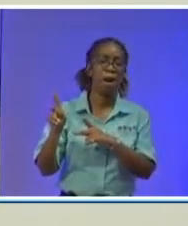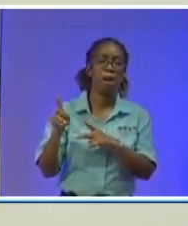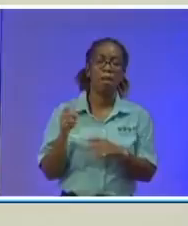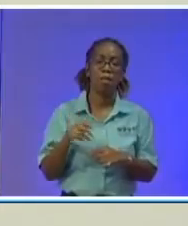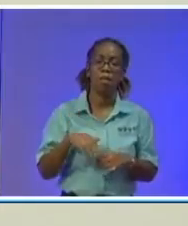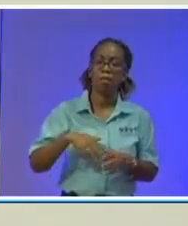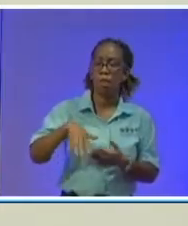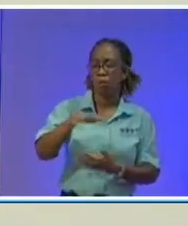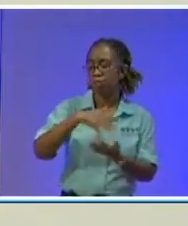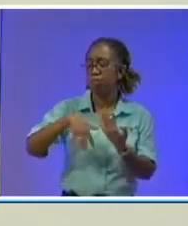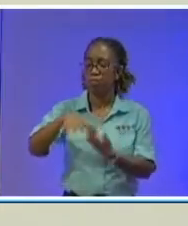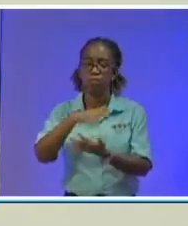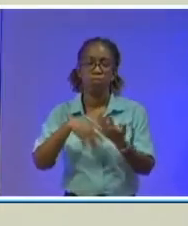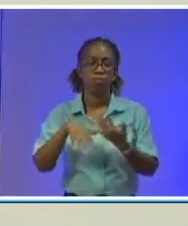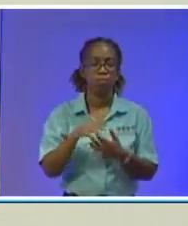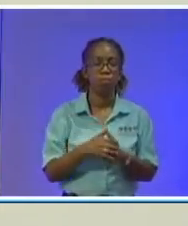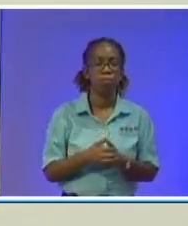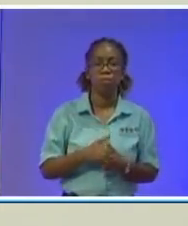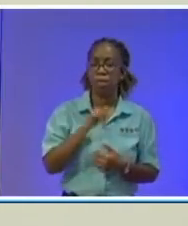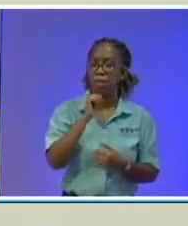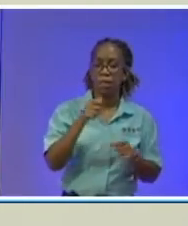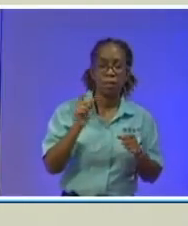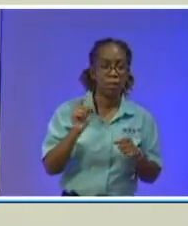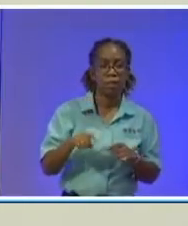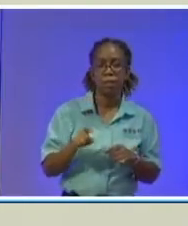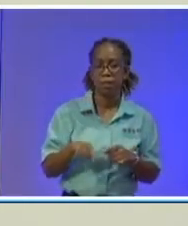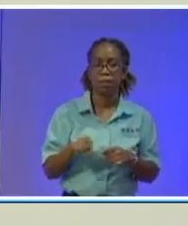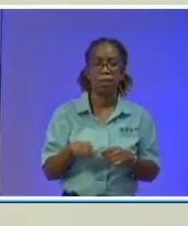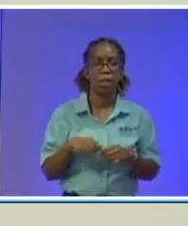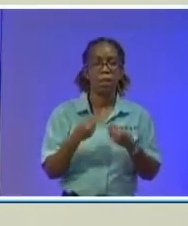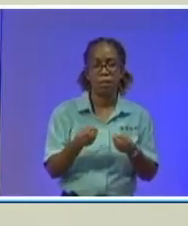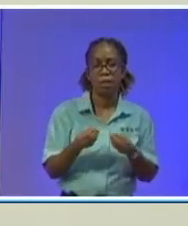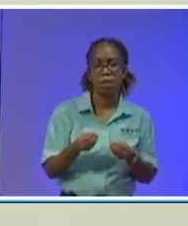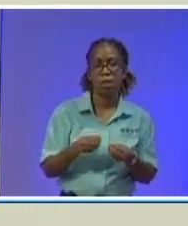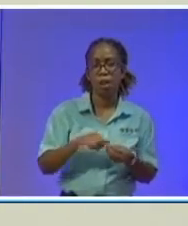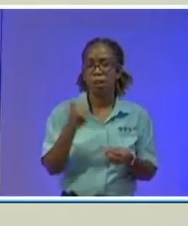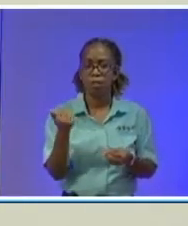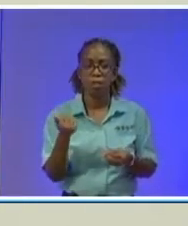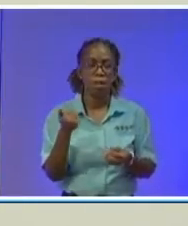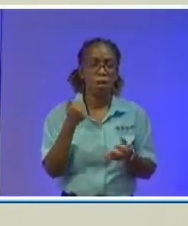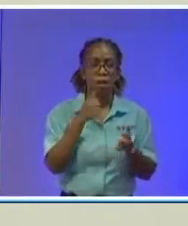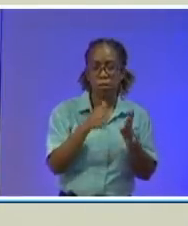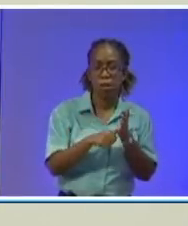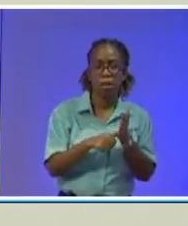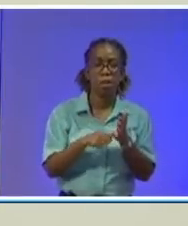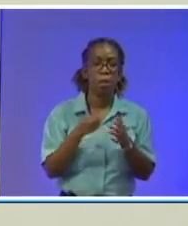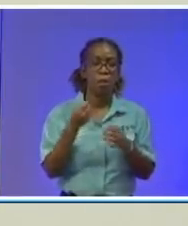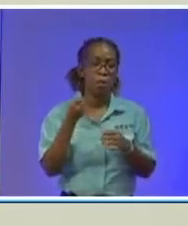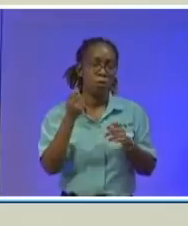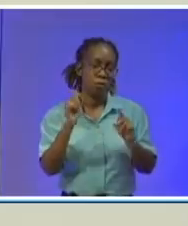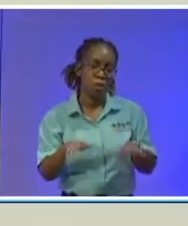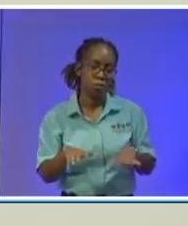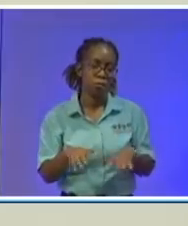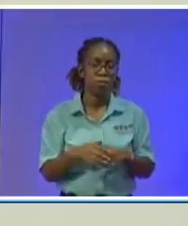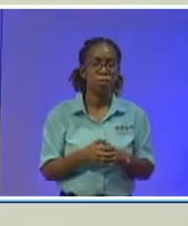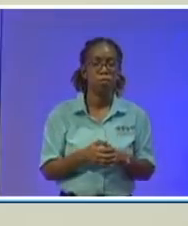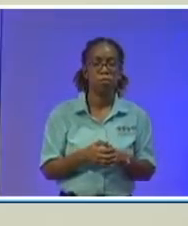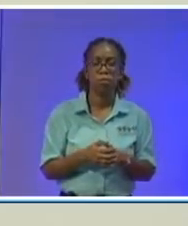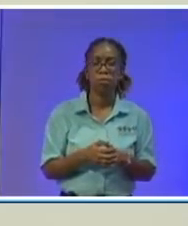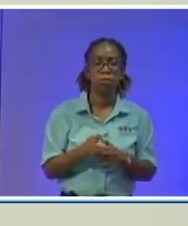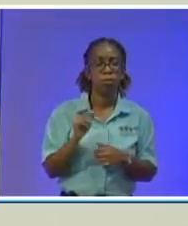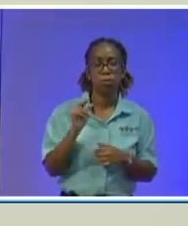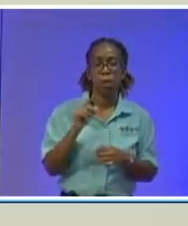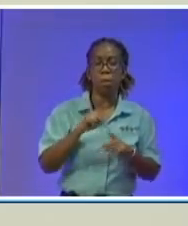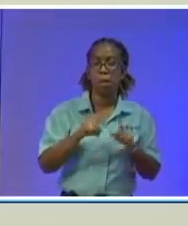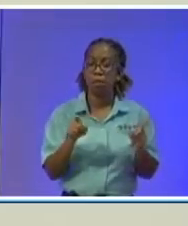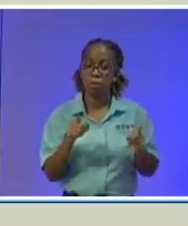to issue a document. However, if in exceptional circumstances the employer does